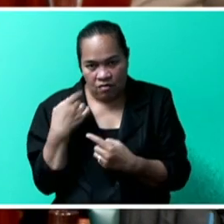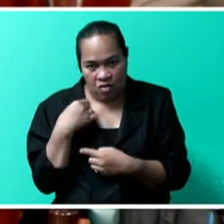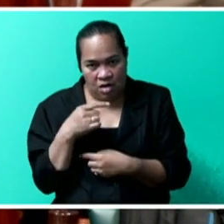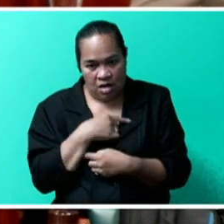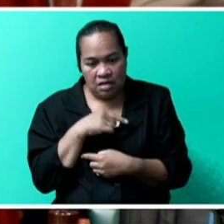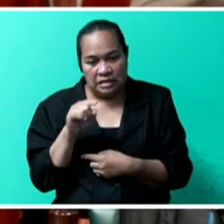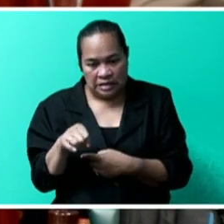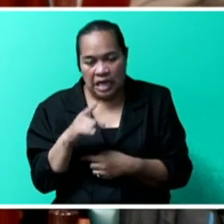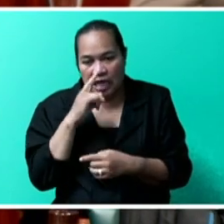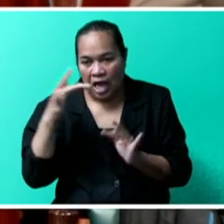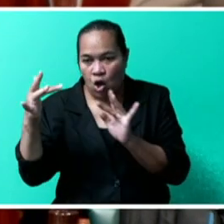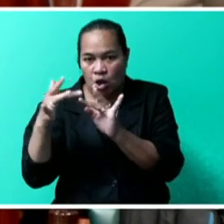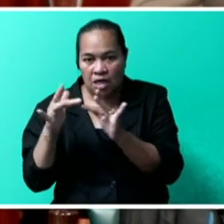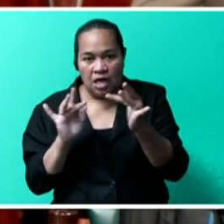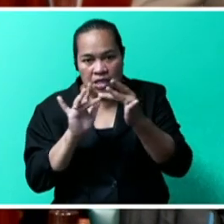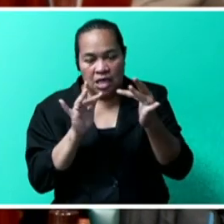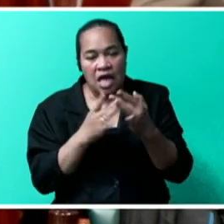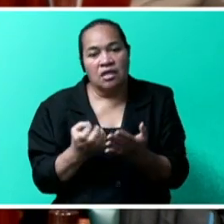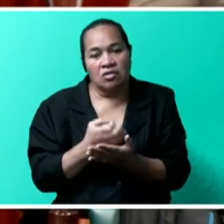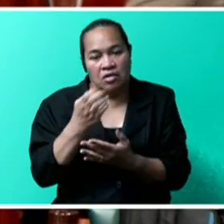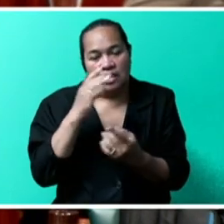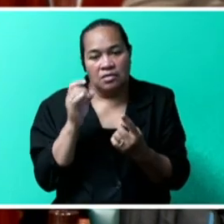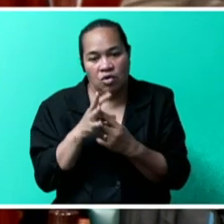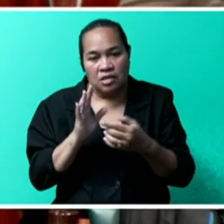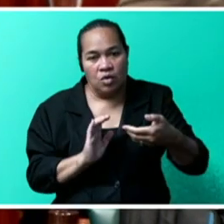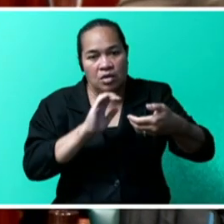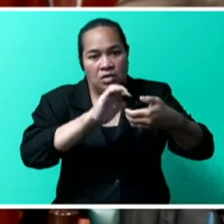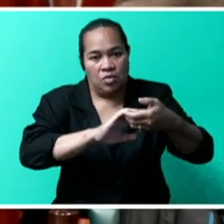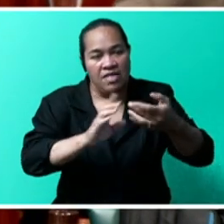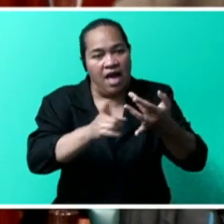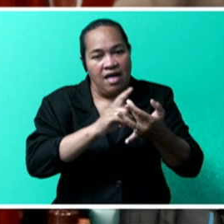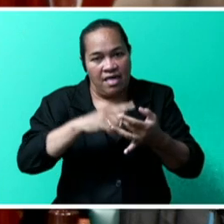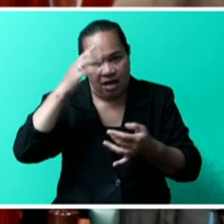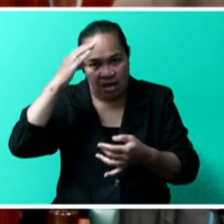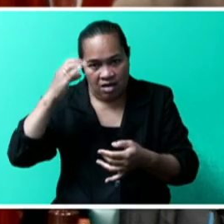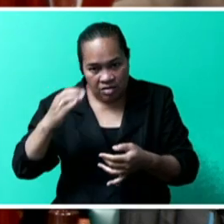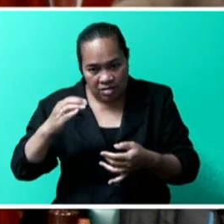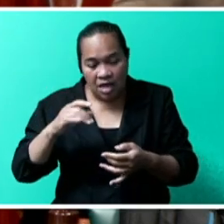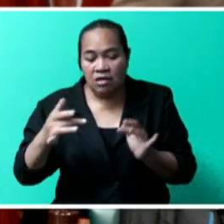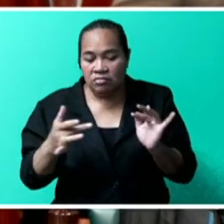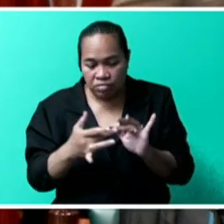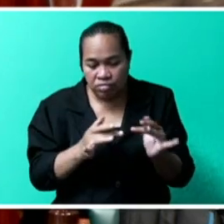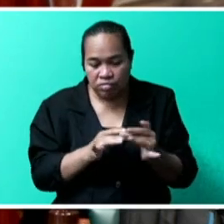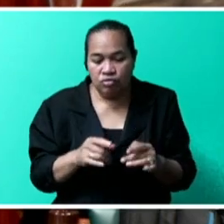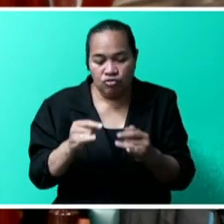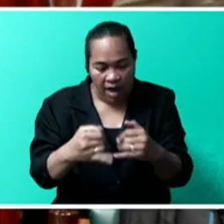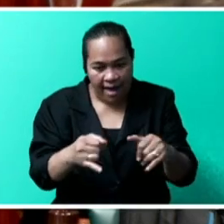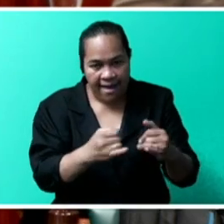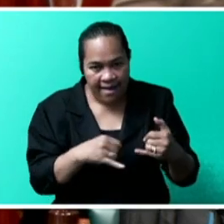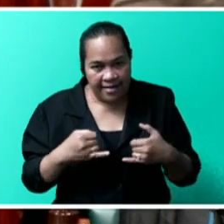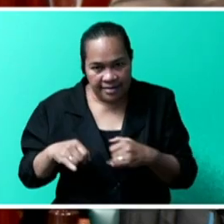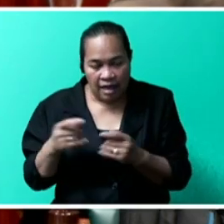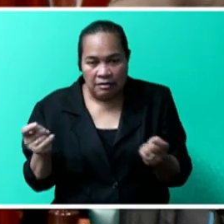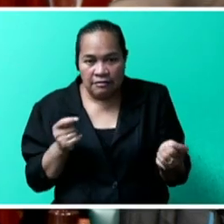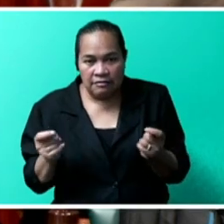national connectivity, economic activity, and our engagement with the world. It connects our islands, links us to global markets, facilitates